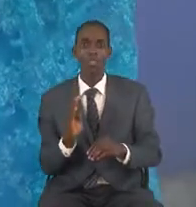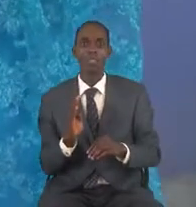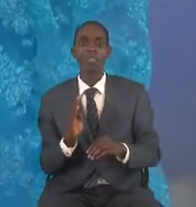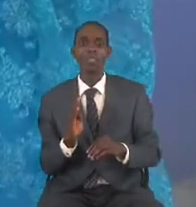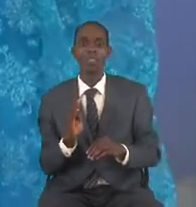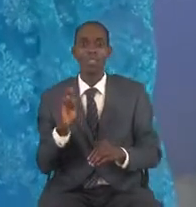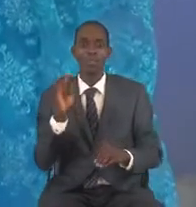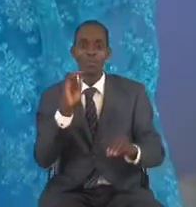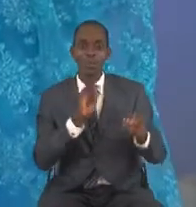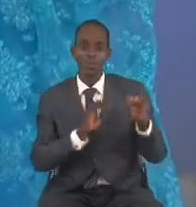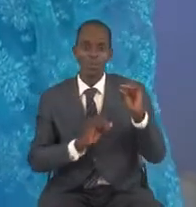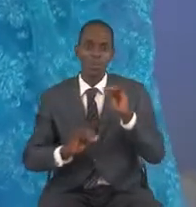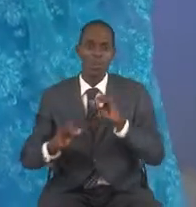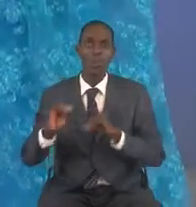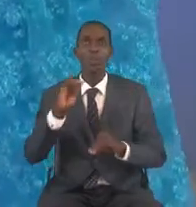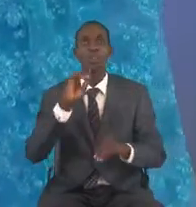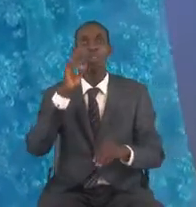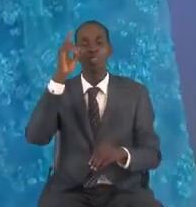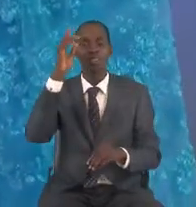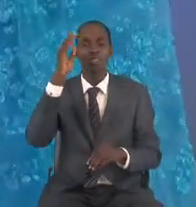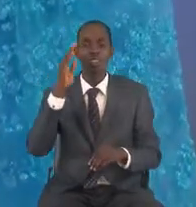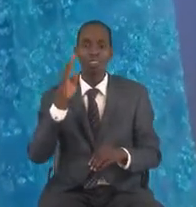God, oh